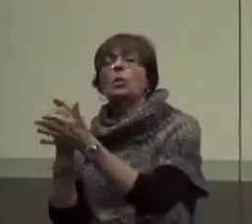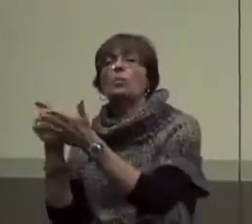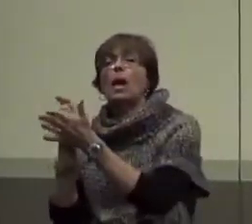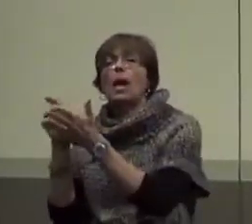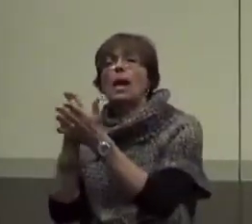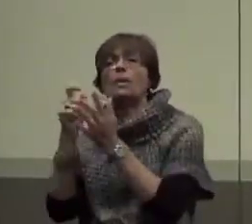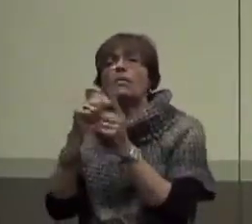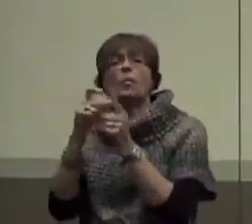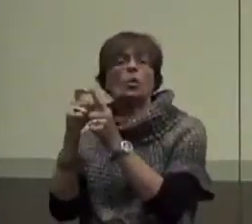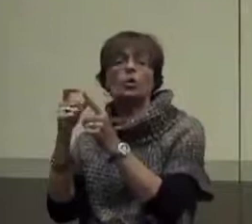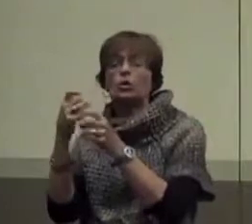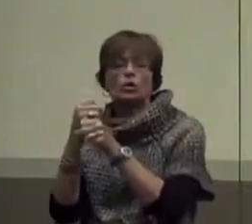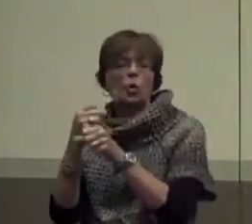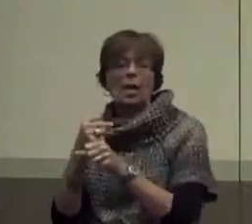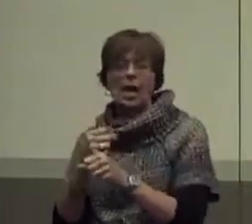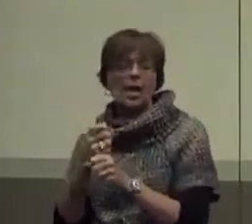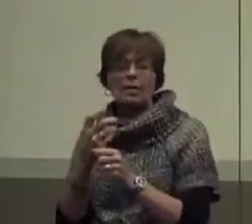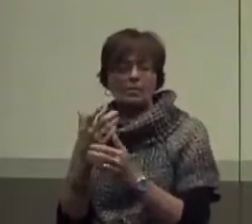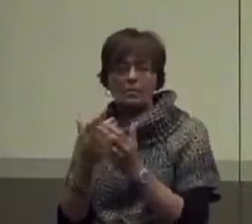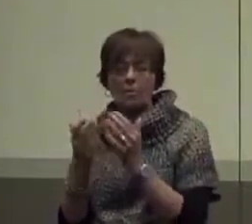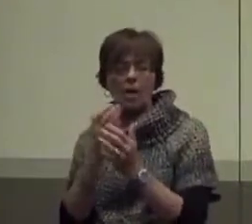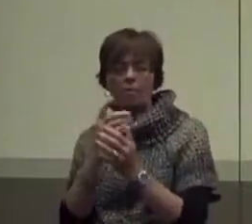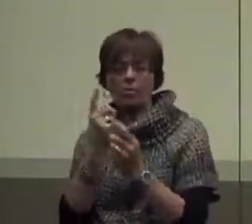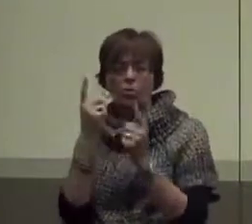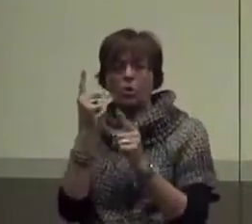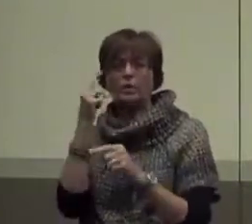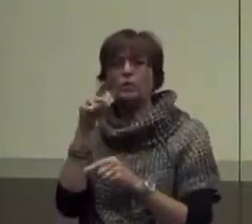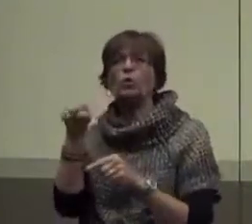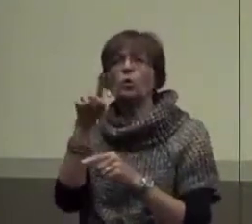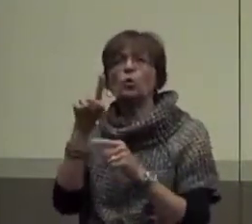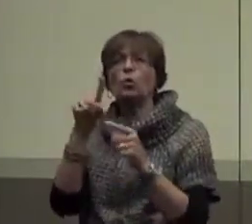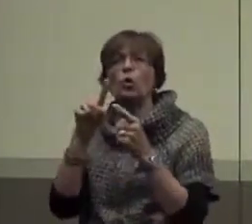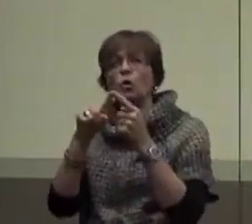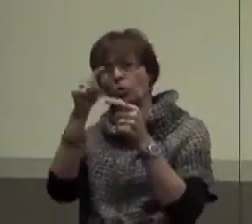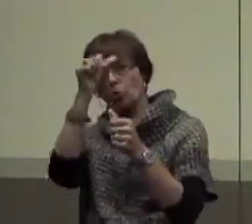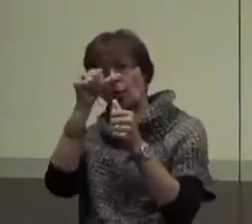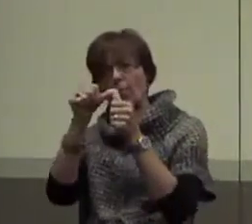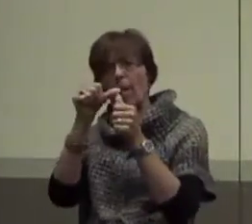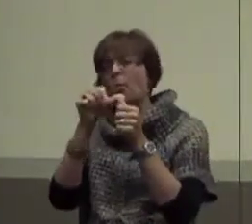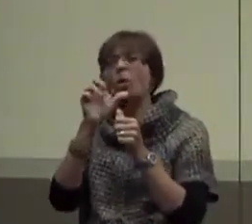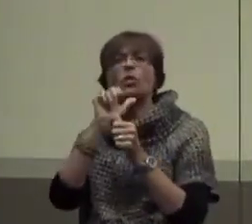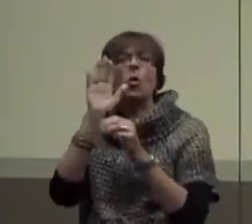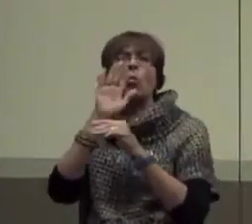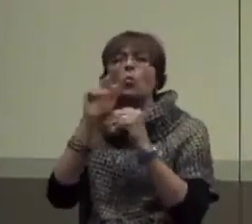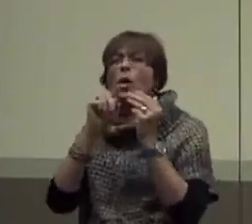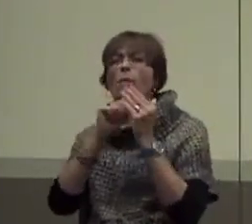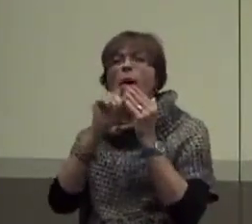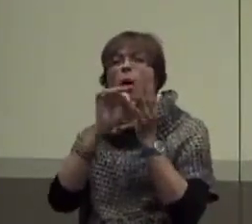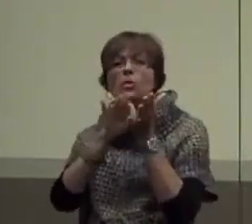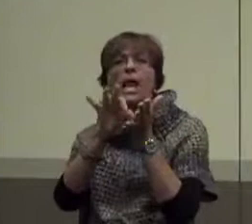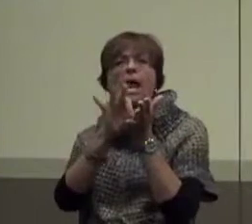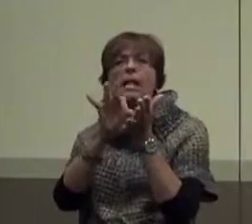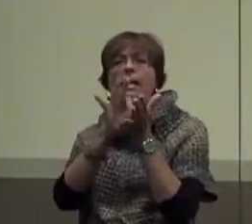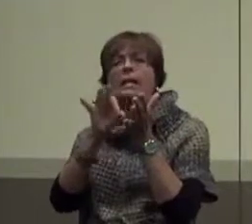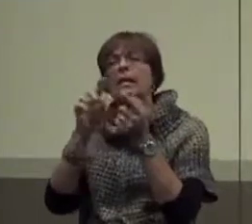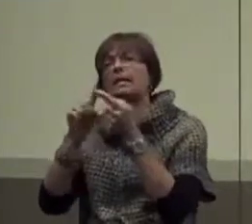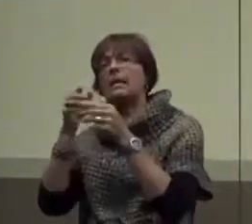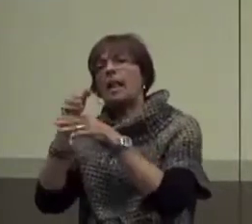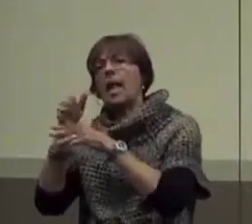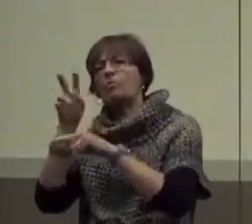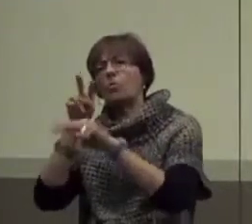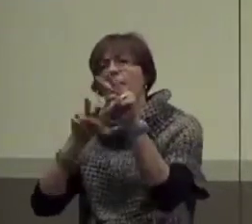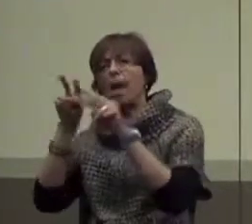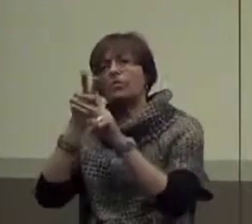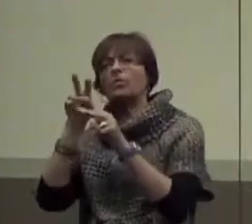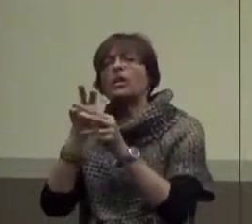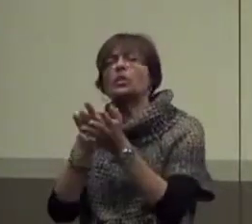and of course shorthand or whatever works for you, okay, so you remember it. And then don't even worry about the tallying until after you're done with your observation. And then we